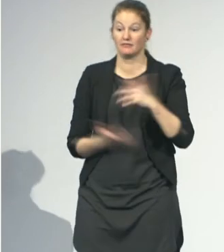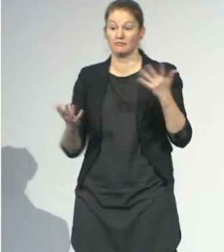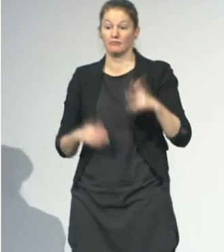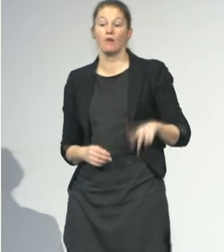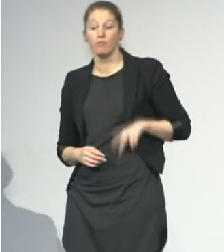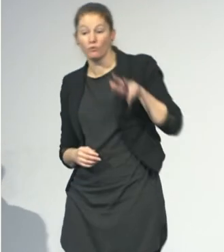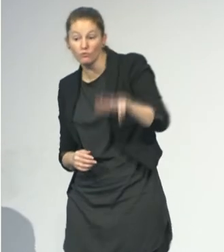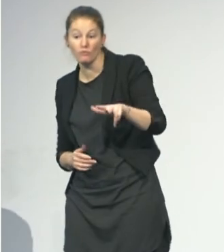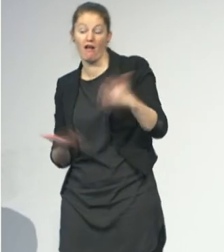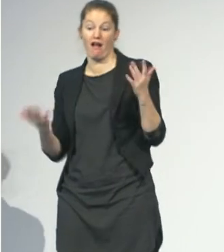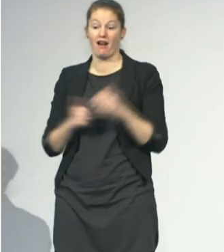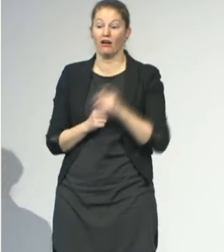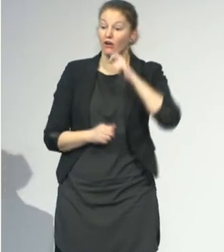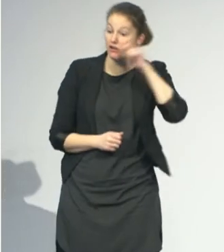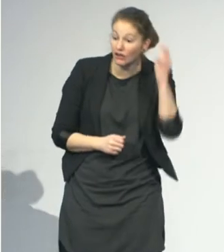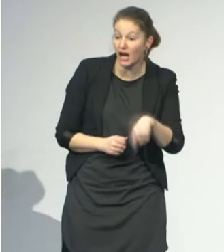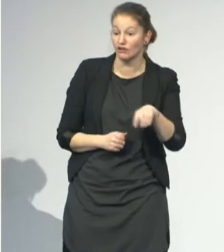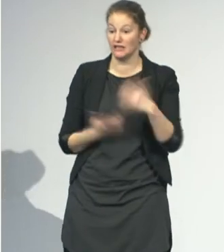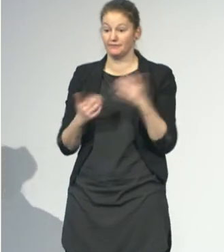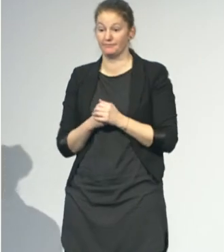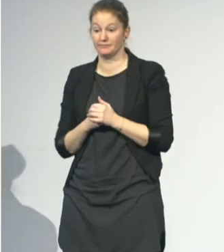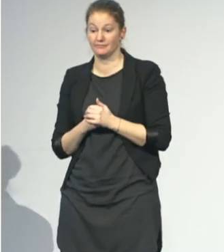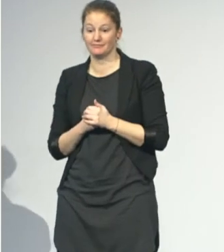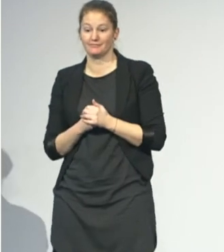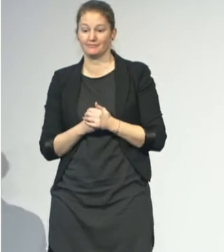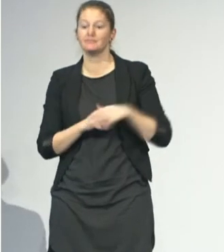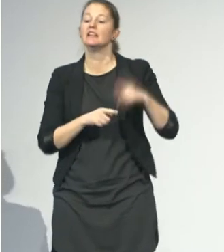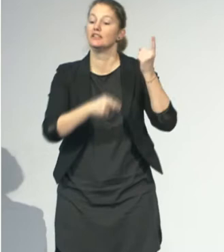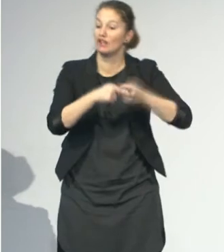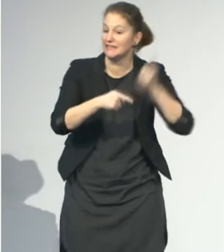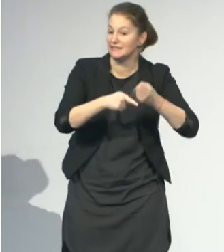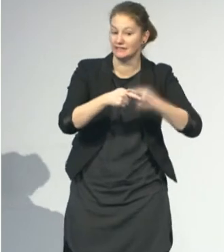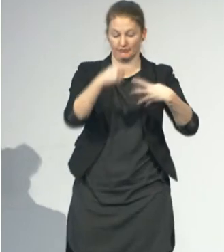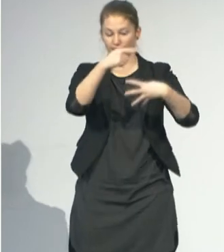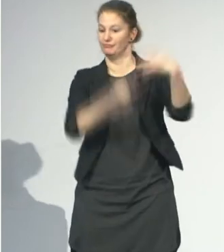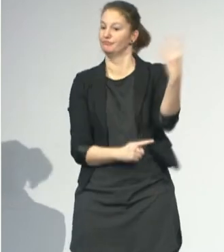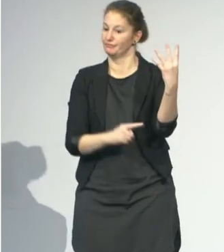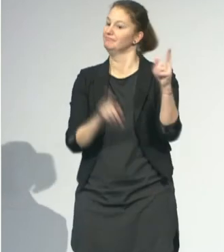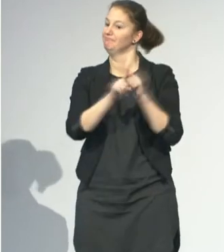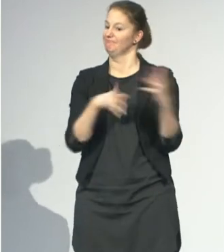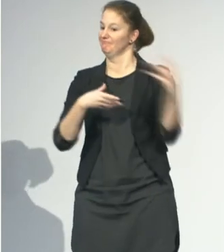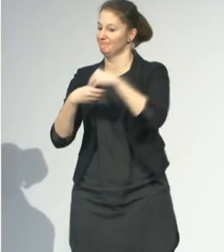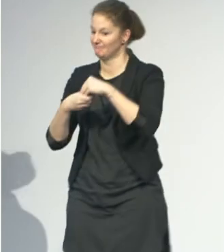have, at this moment, a lot of potential partners